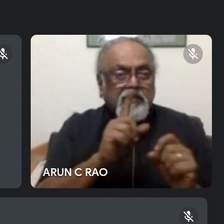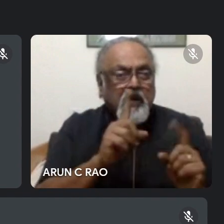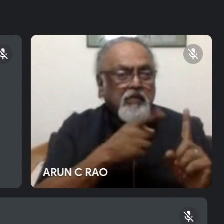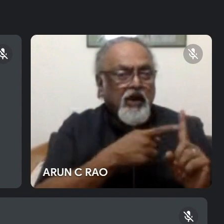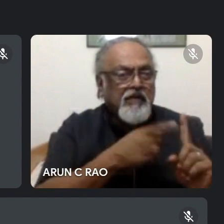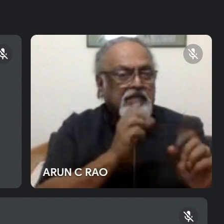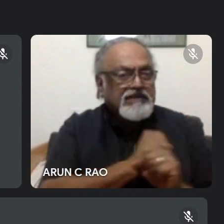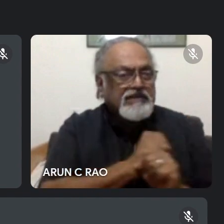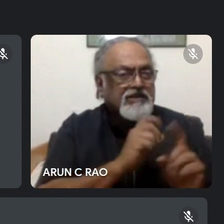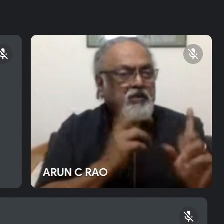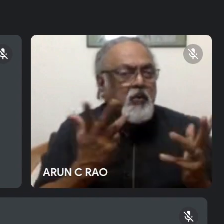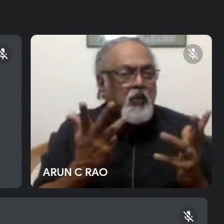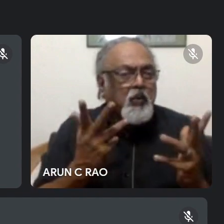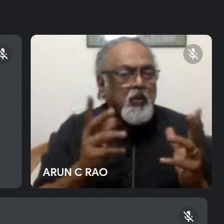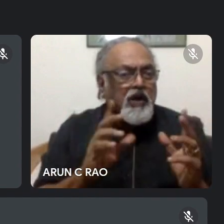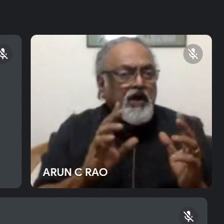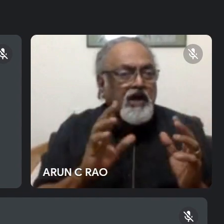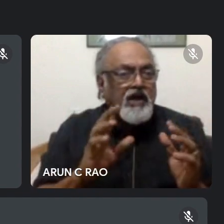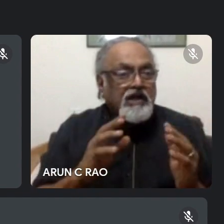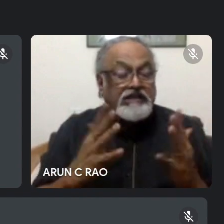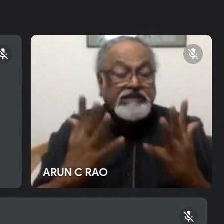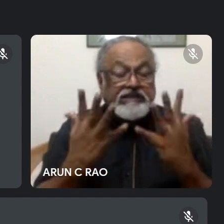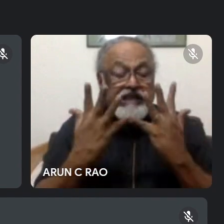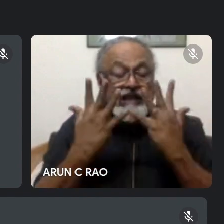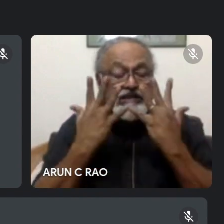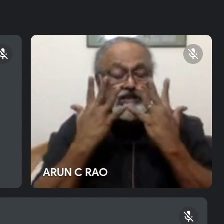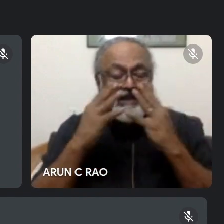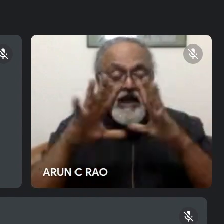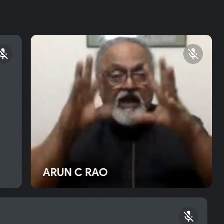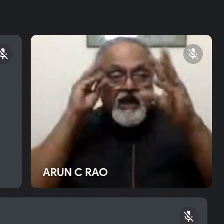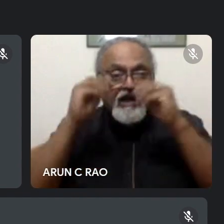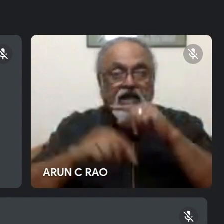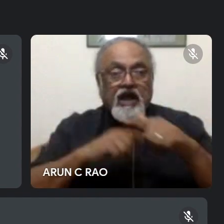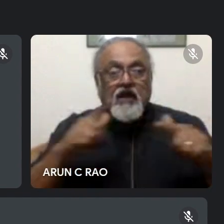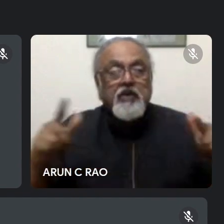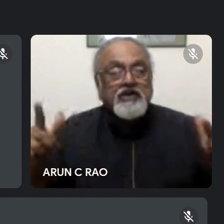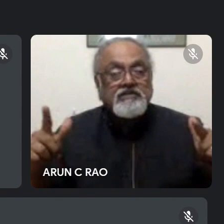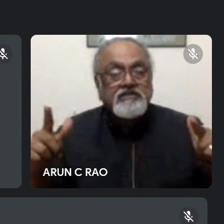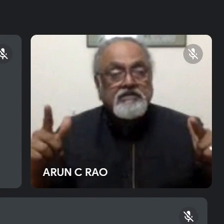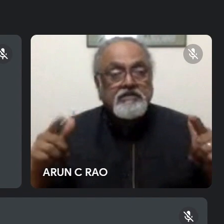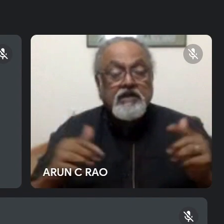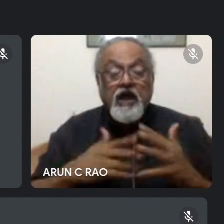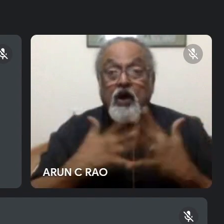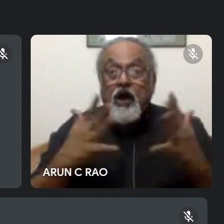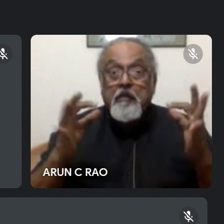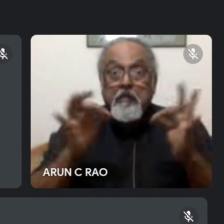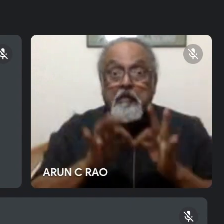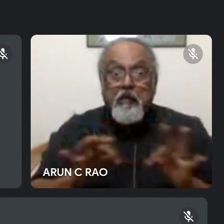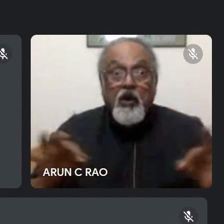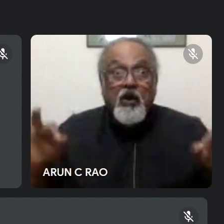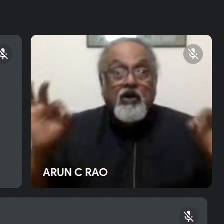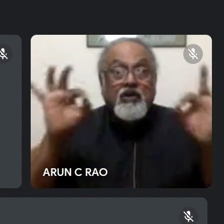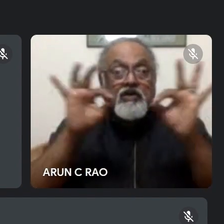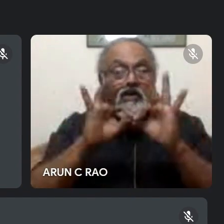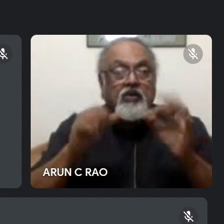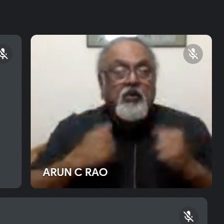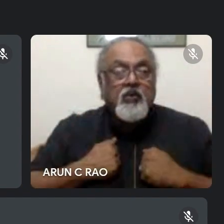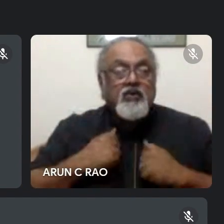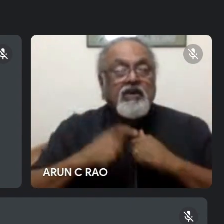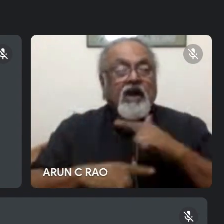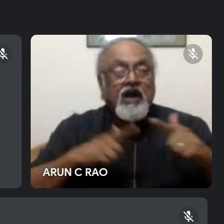that the stress on learning languages and how important they seem to be for in a world that we're in